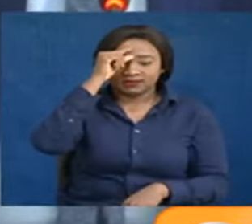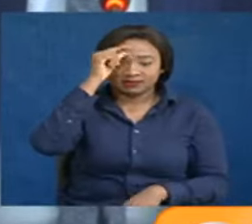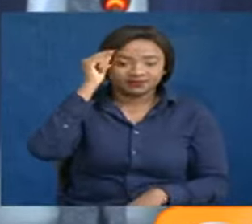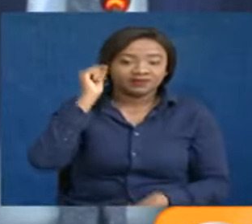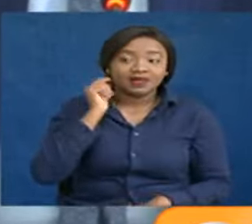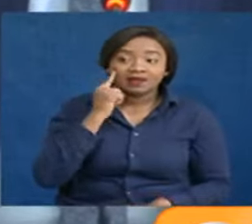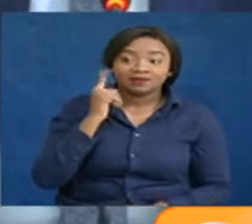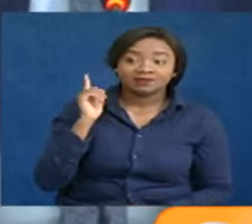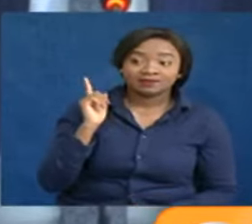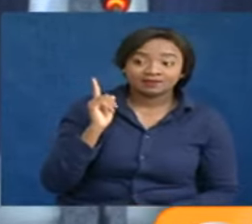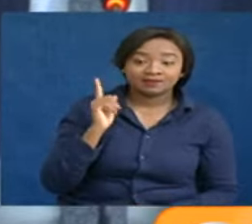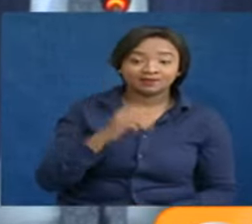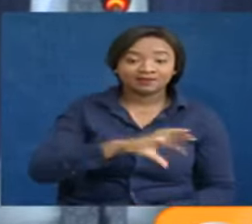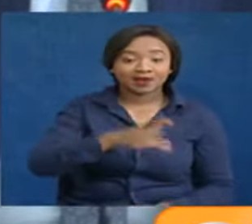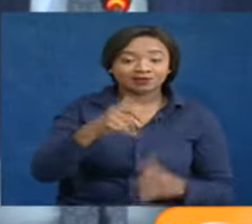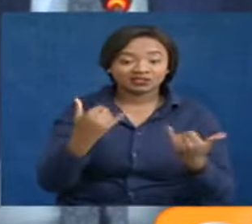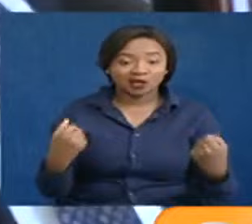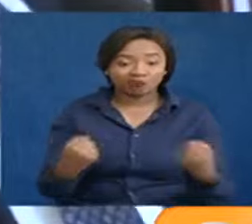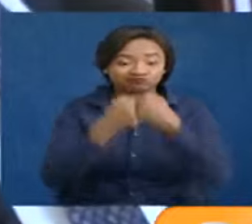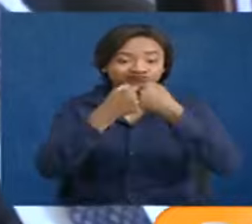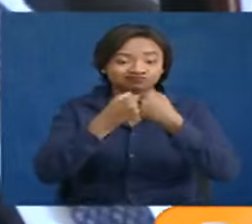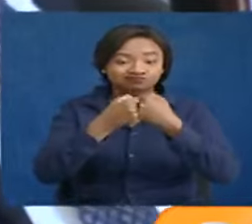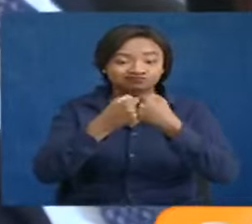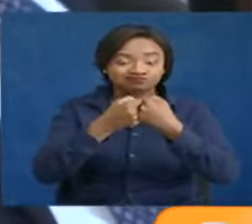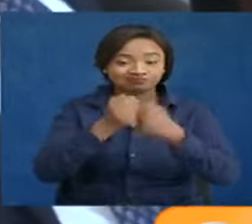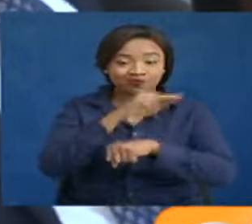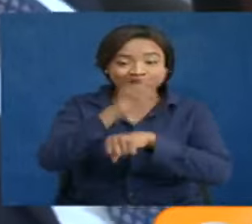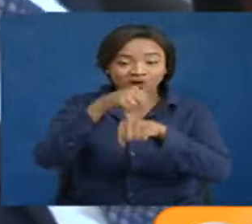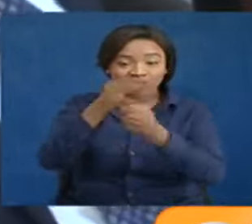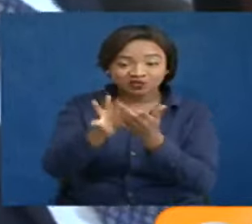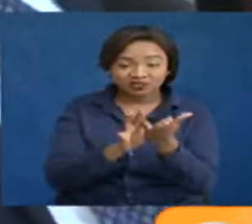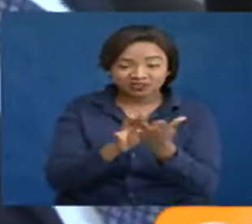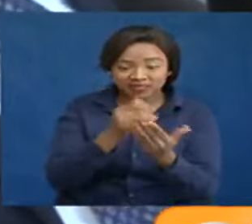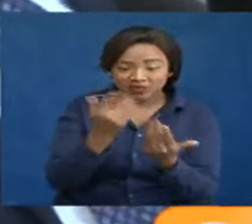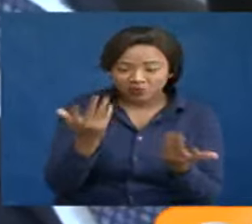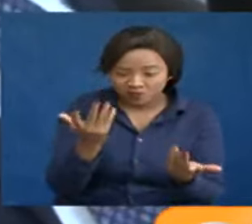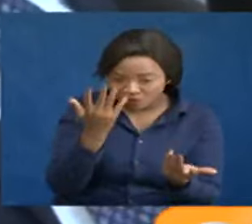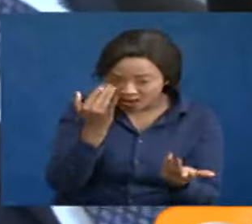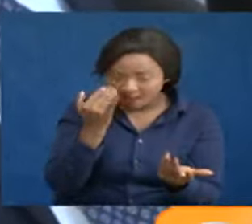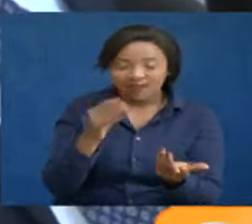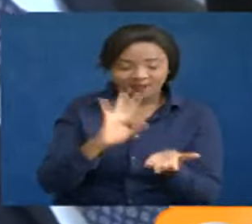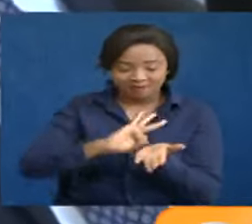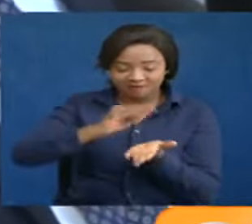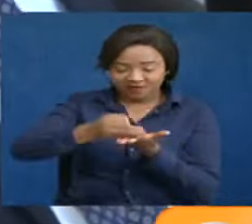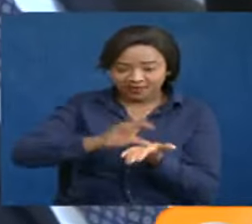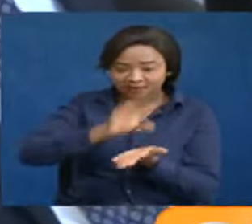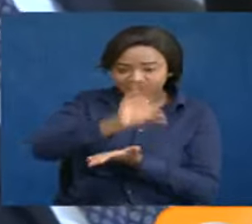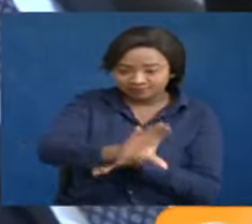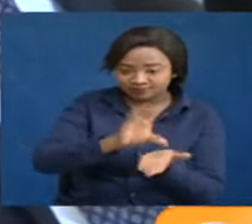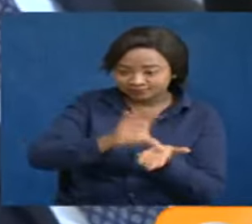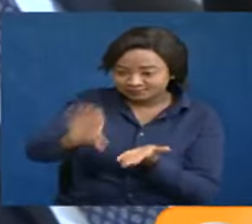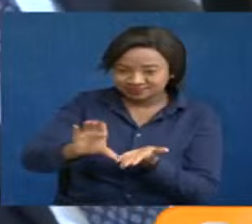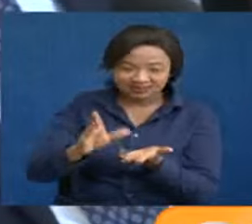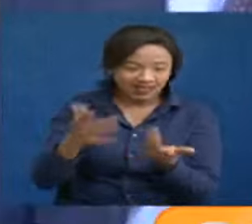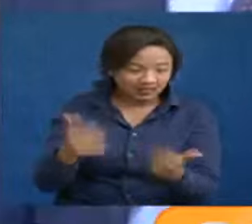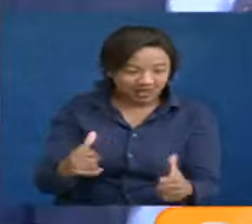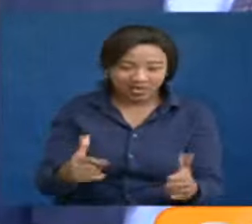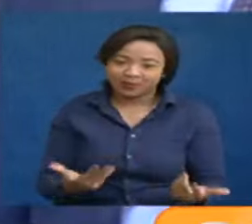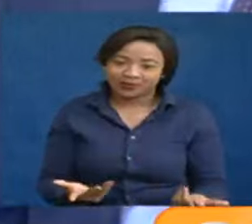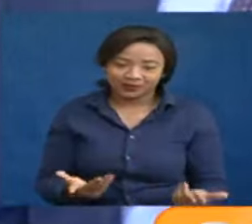Counties are on a crossfire with the National Treasury over funding to the devolved units that triggered an extraordinary meeting of the Council